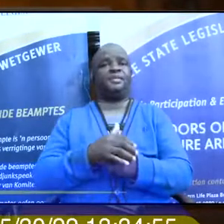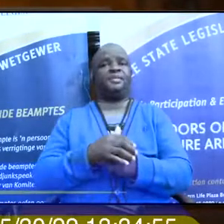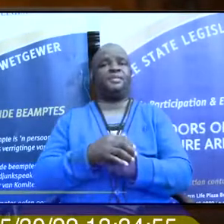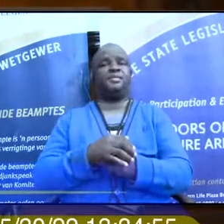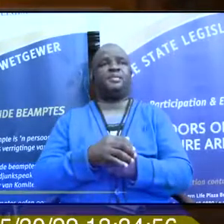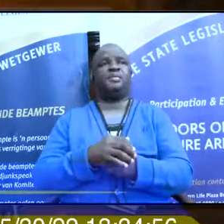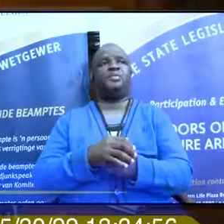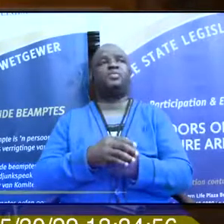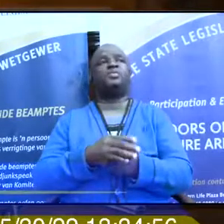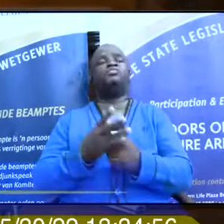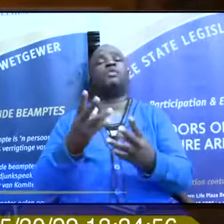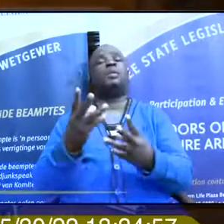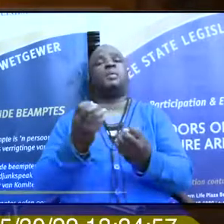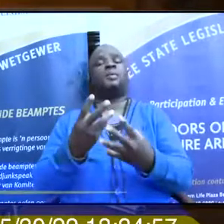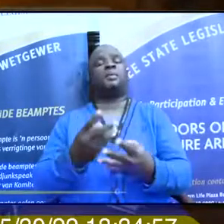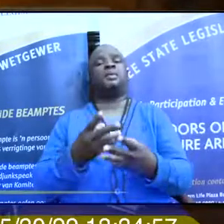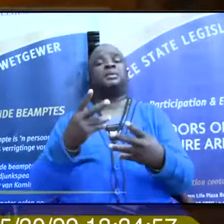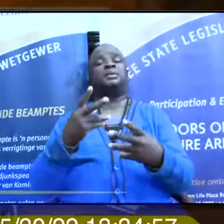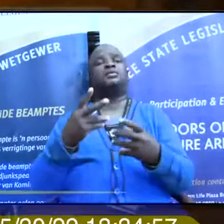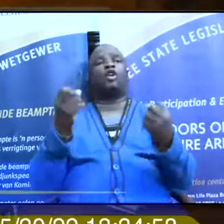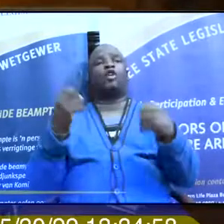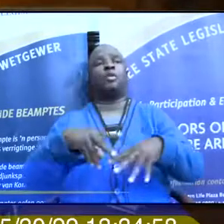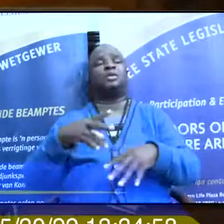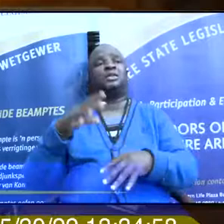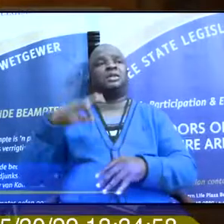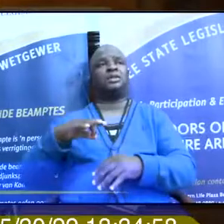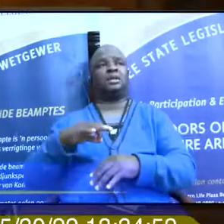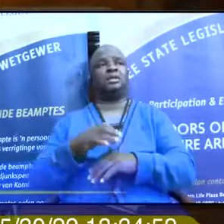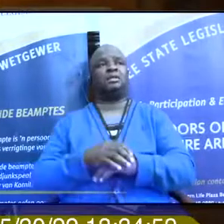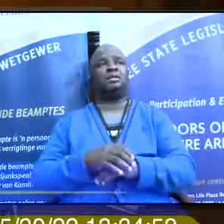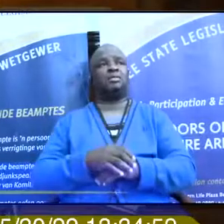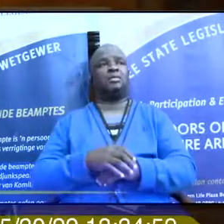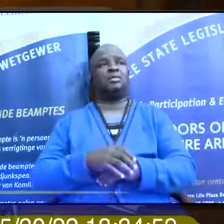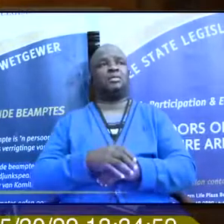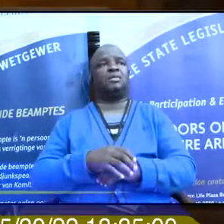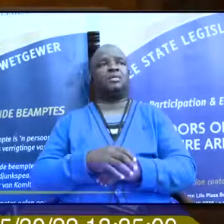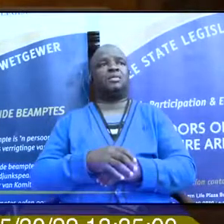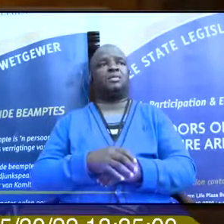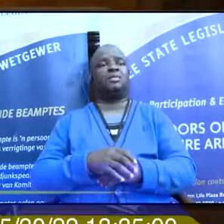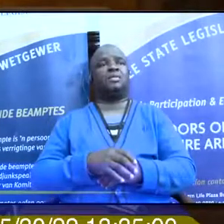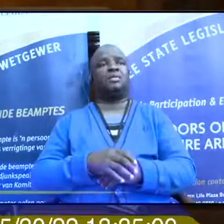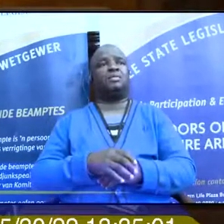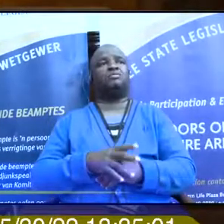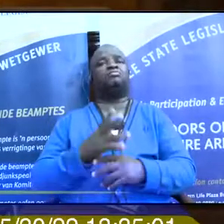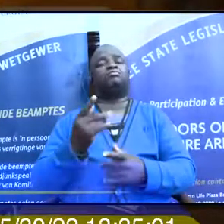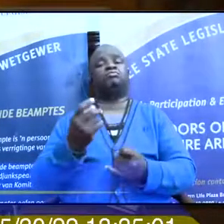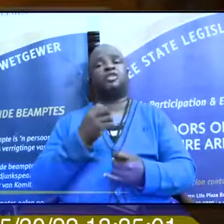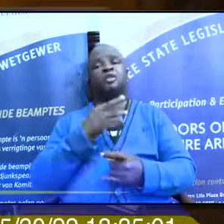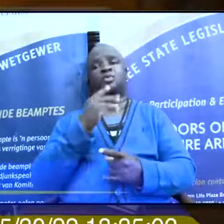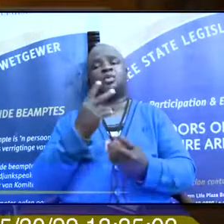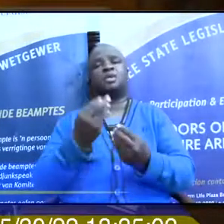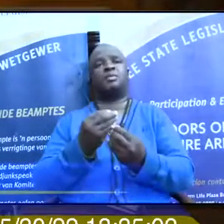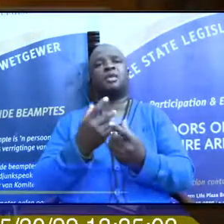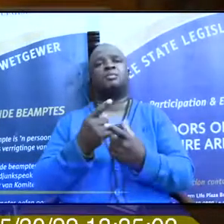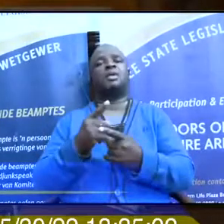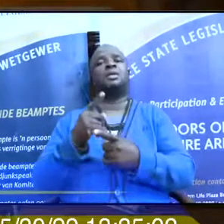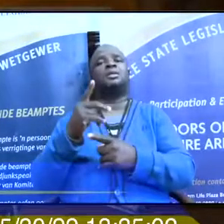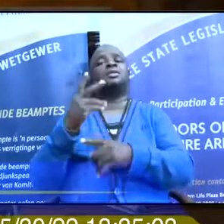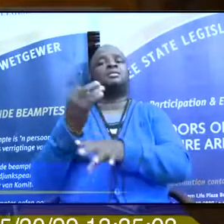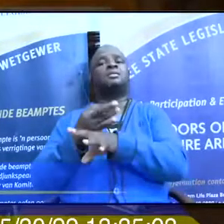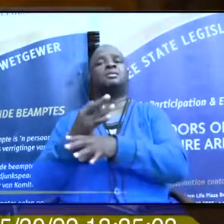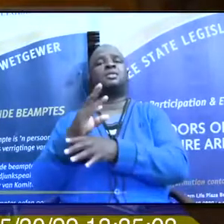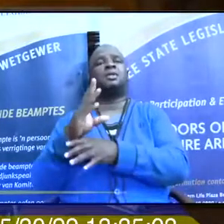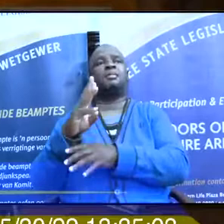they lost your lot of wages i'll know you will not talk to the part that your comrade brian i spoke about